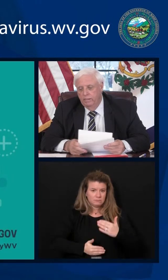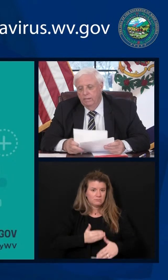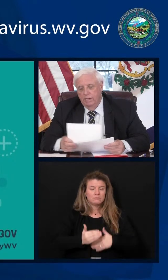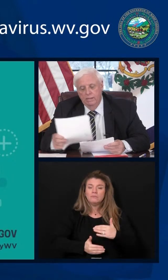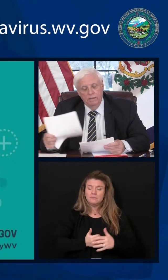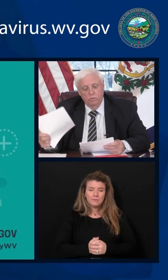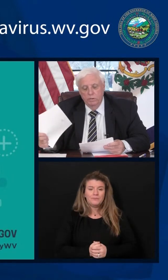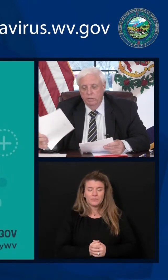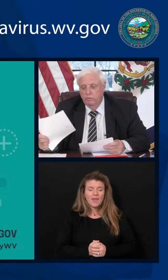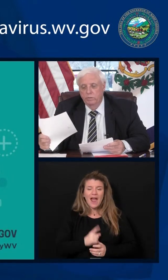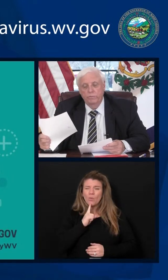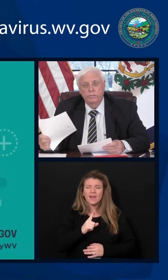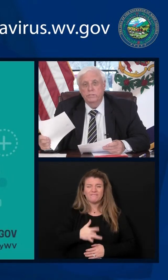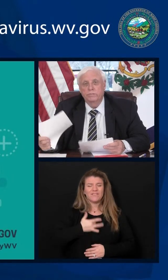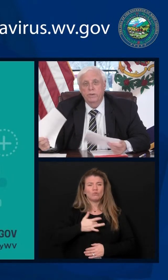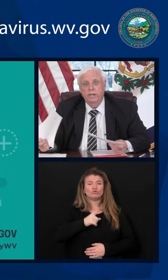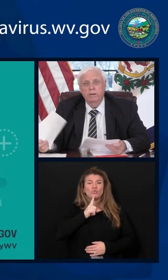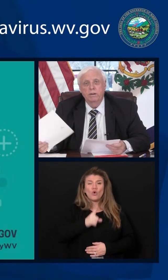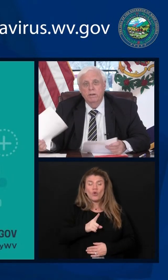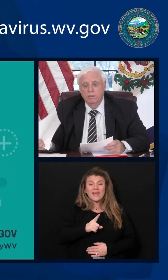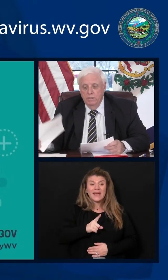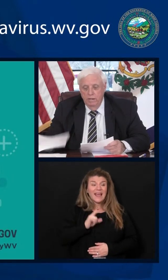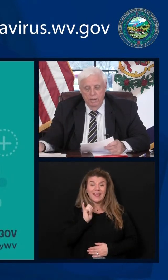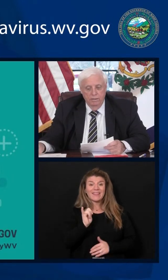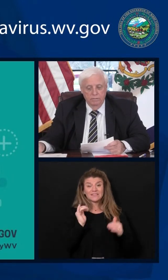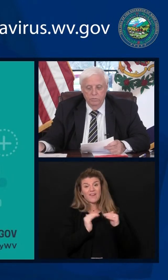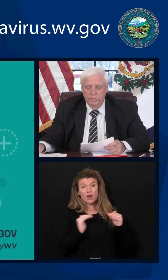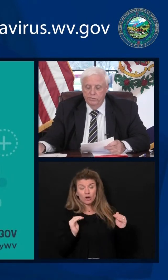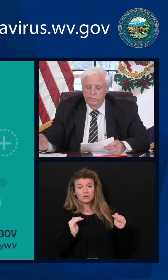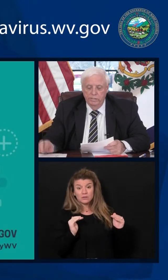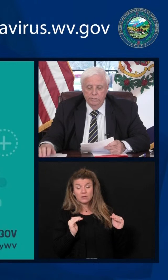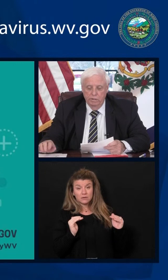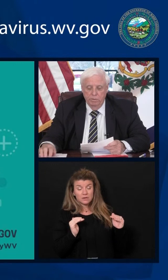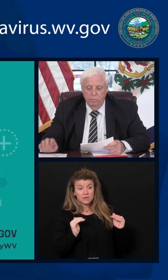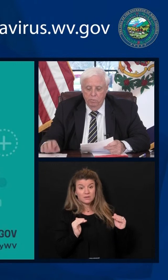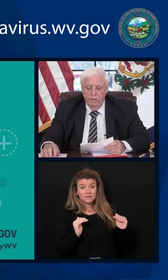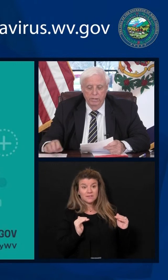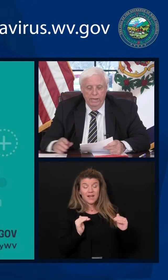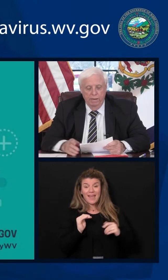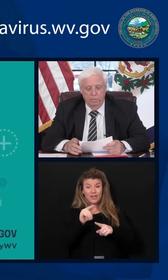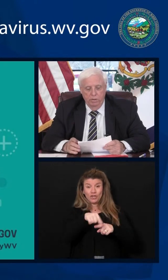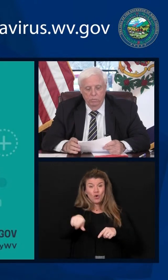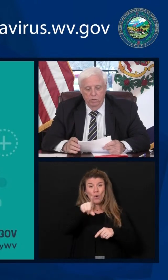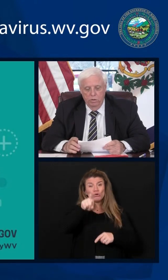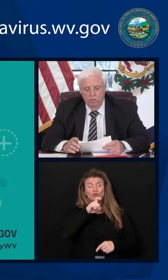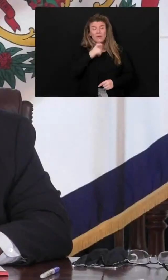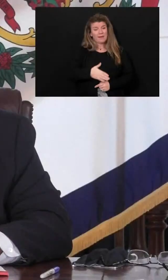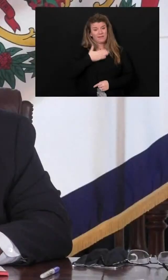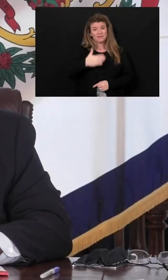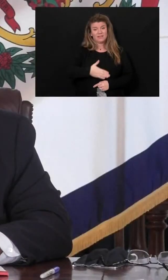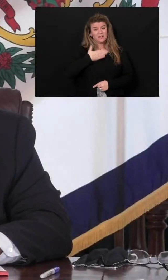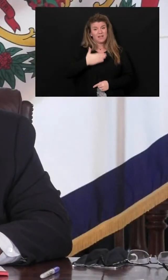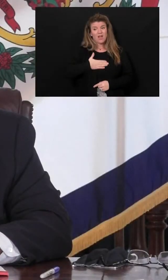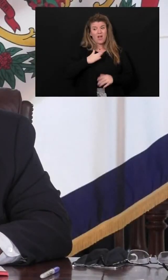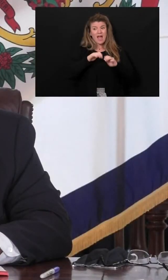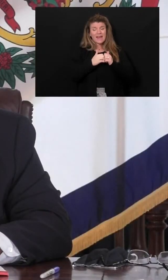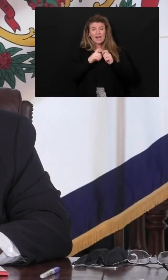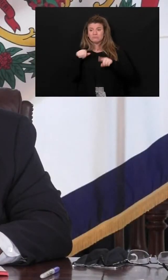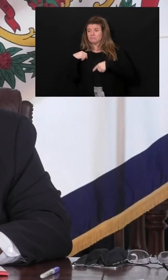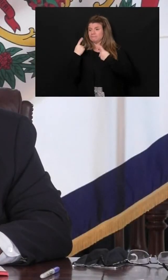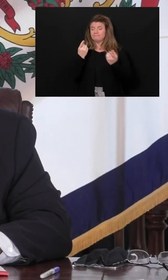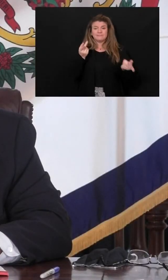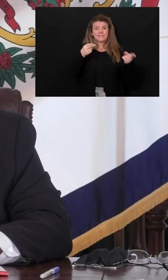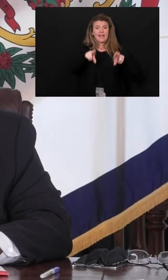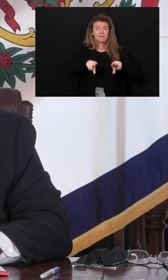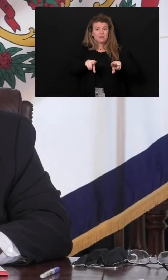think really and true, if you're just fair, West Virginians ought to be really happy on how we've moved this all the way